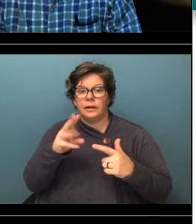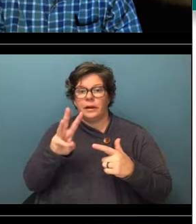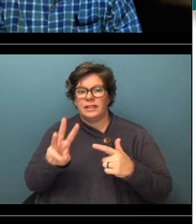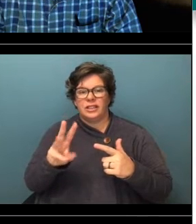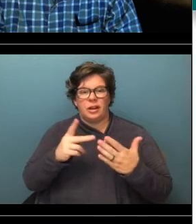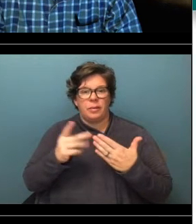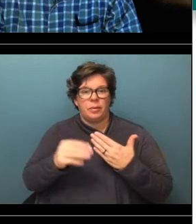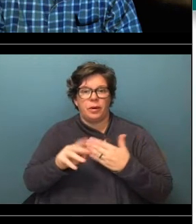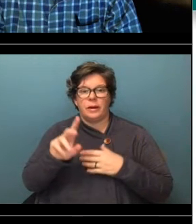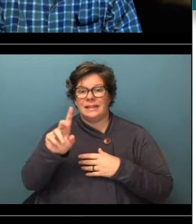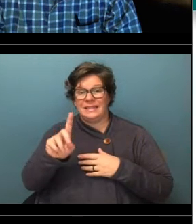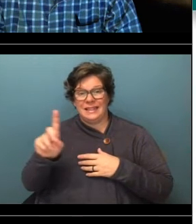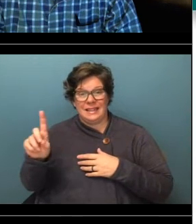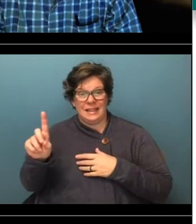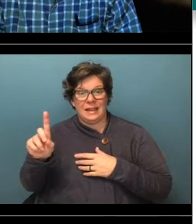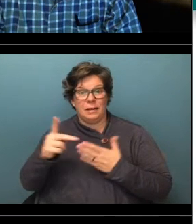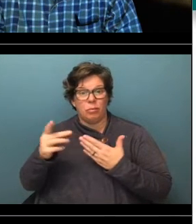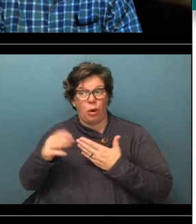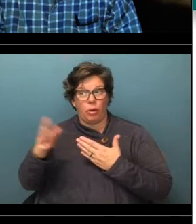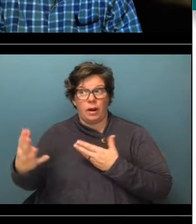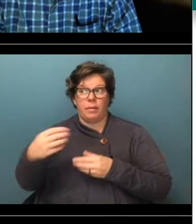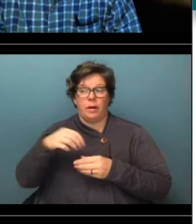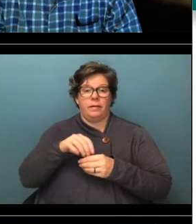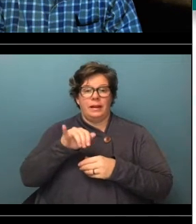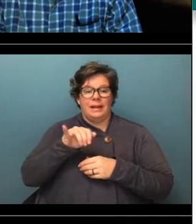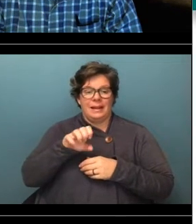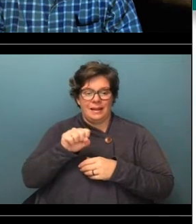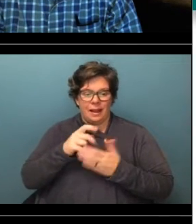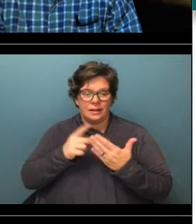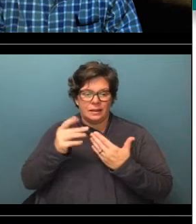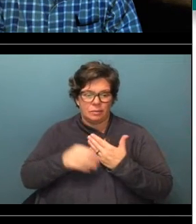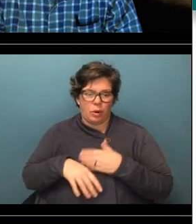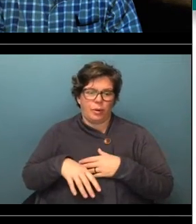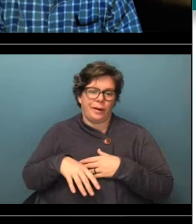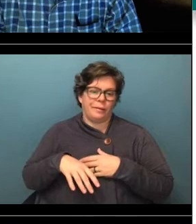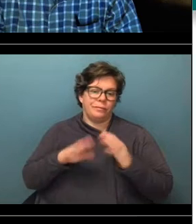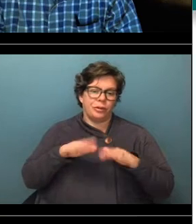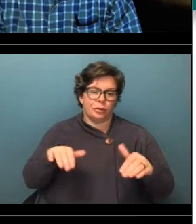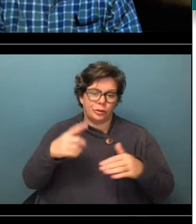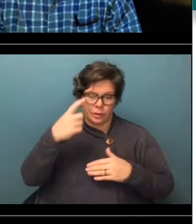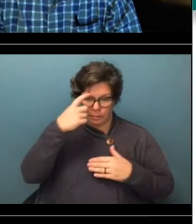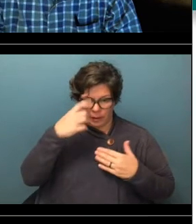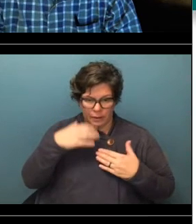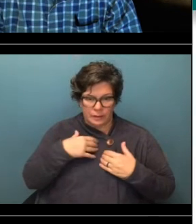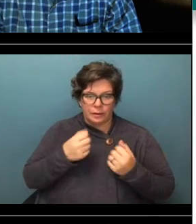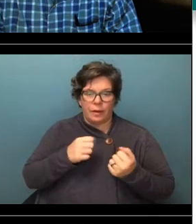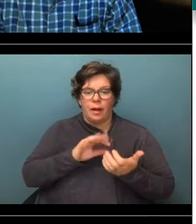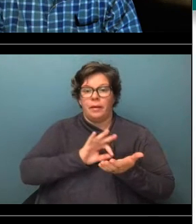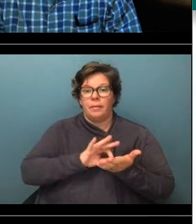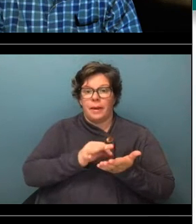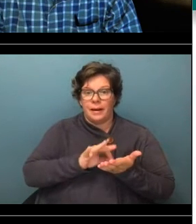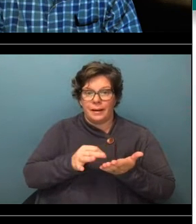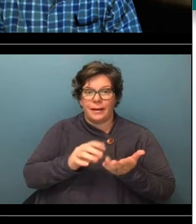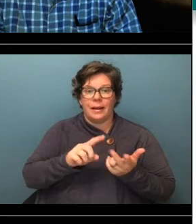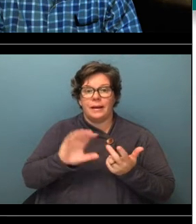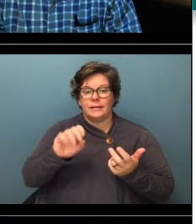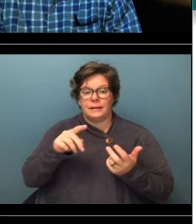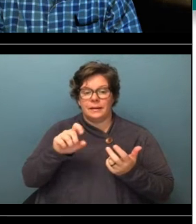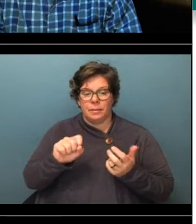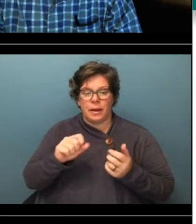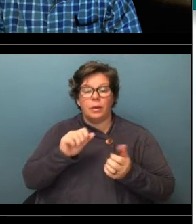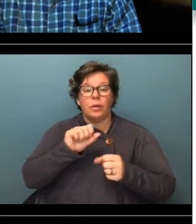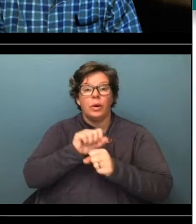programs such as developmental disabilities, the YES program, children's mental health, Medicaid or CPS. We work quite a